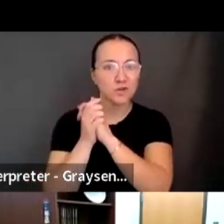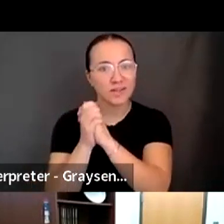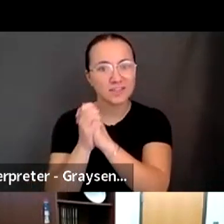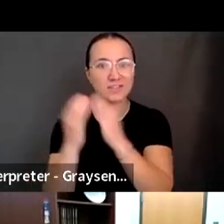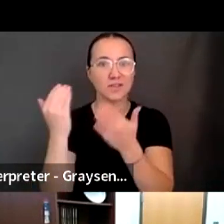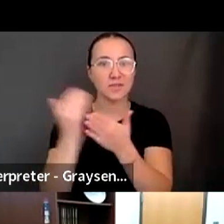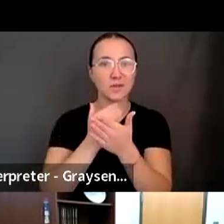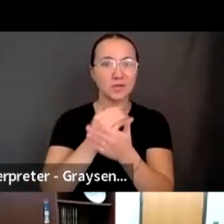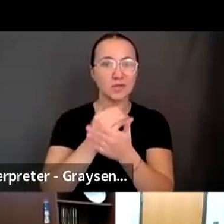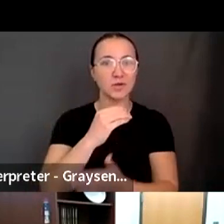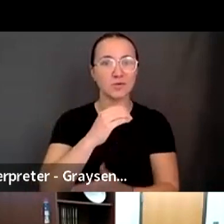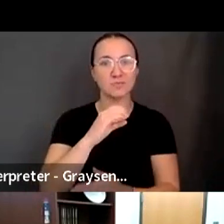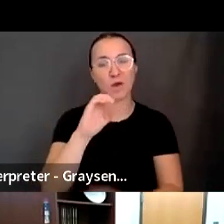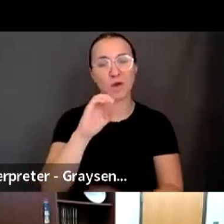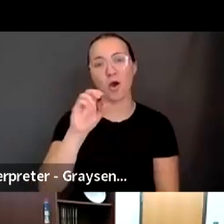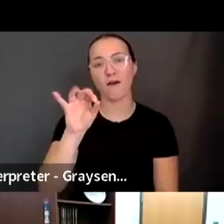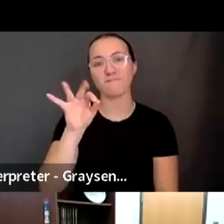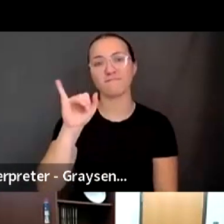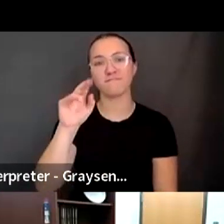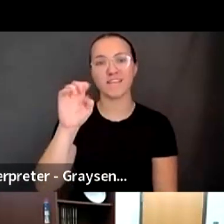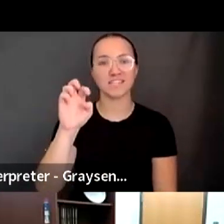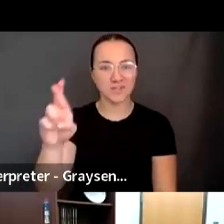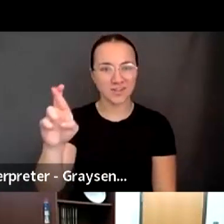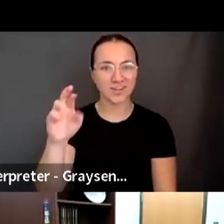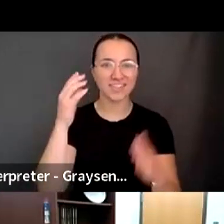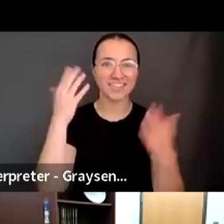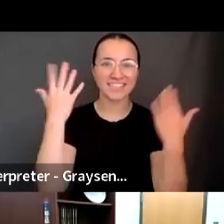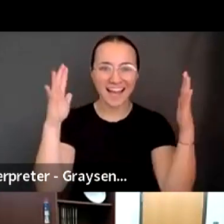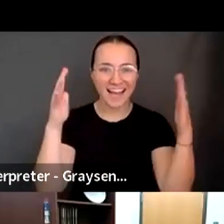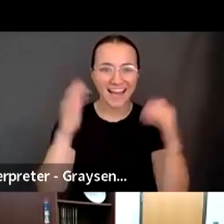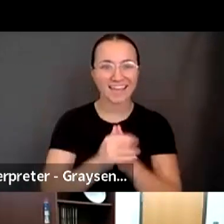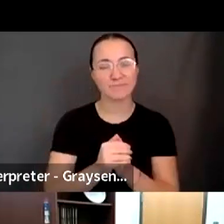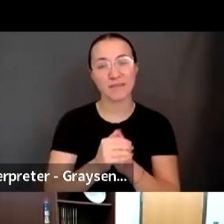officers. Yay. And now we're in new business.